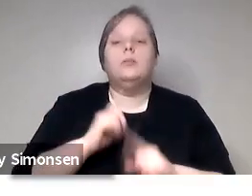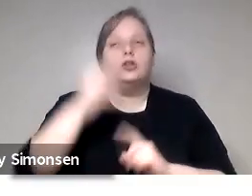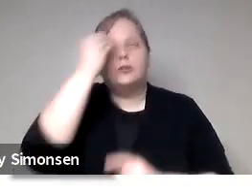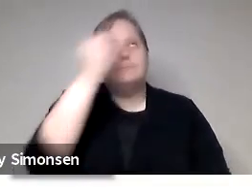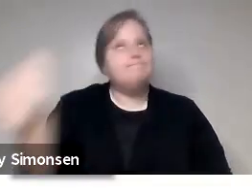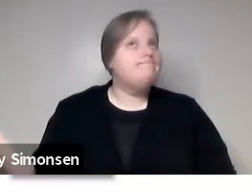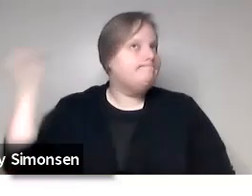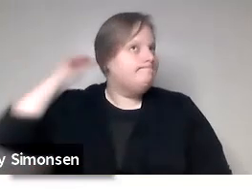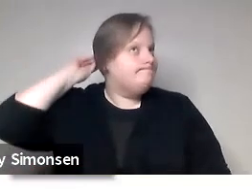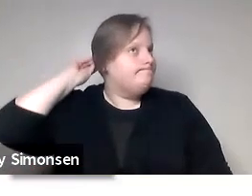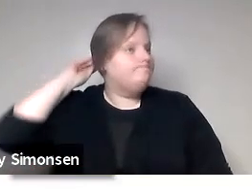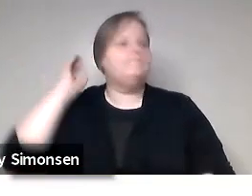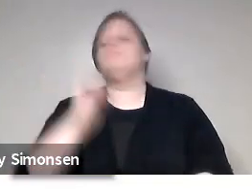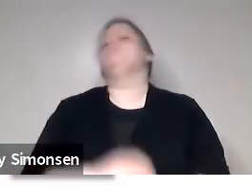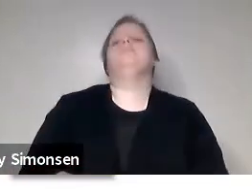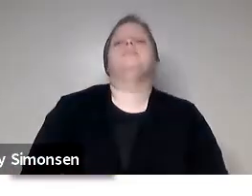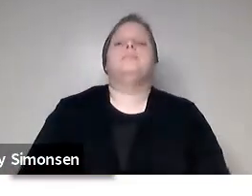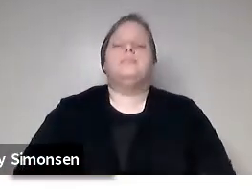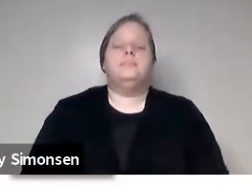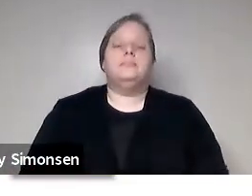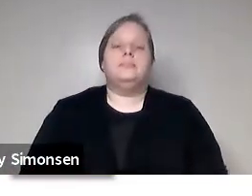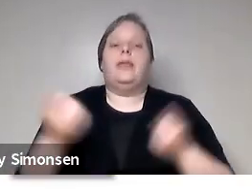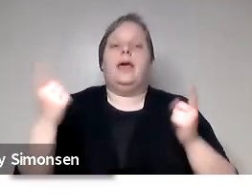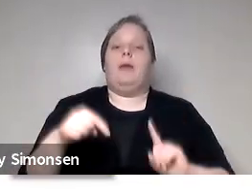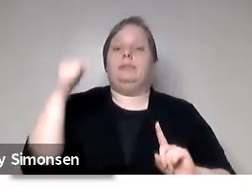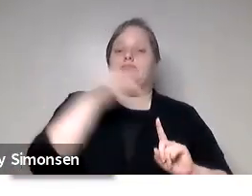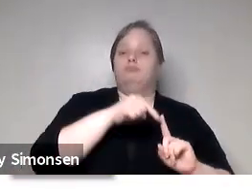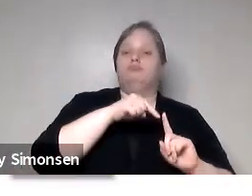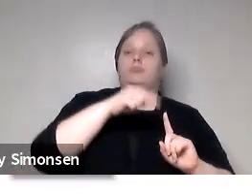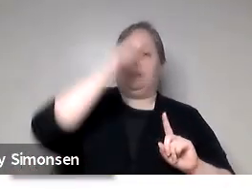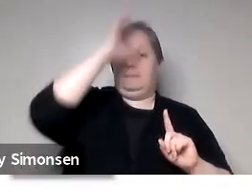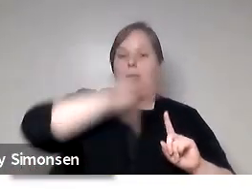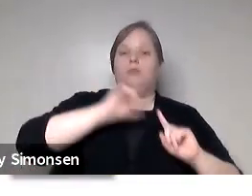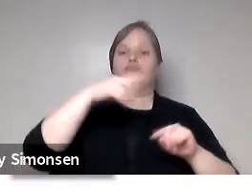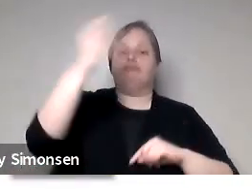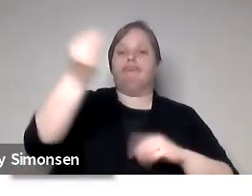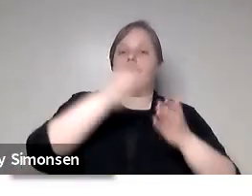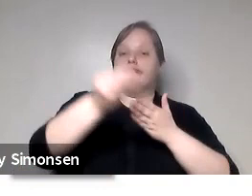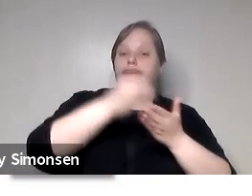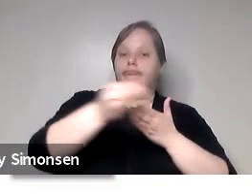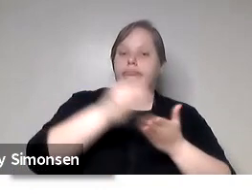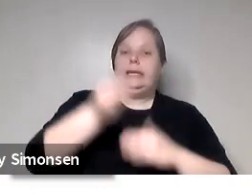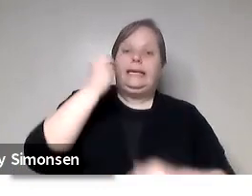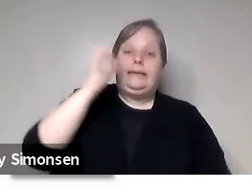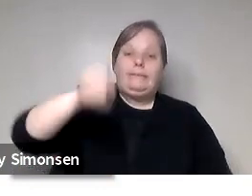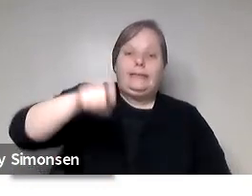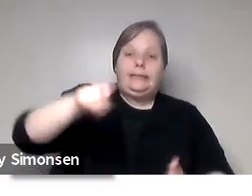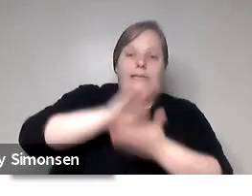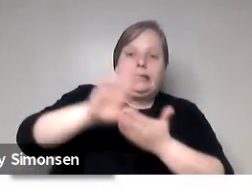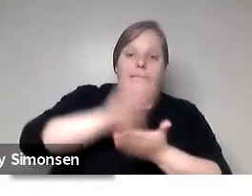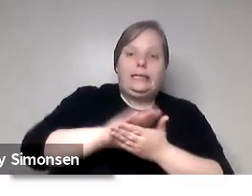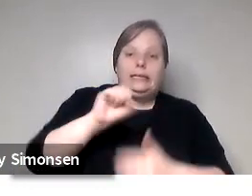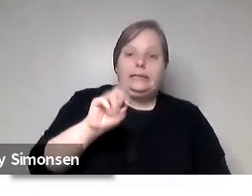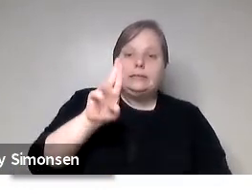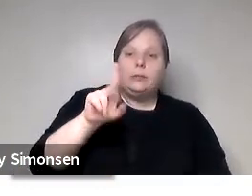mind. When he goes shopping, if he needs cleaning supplies, he will